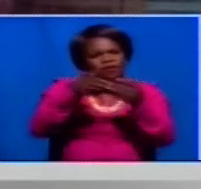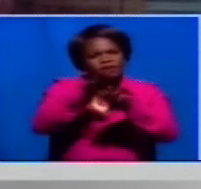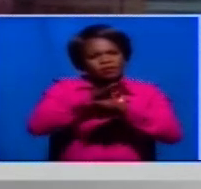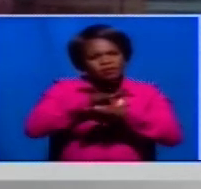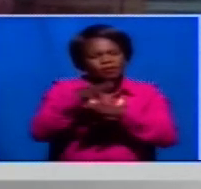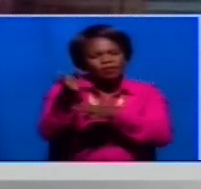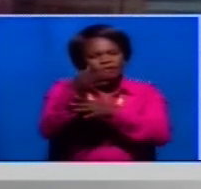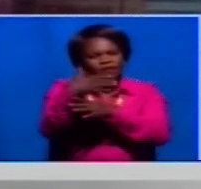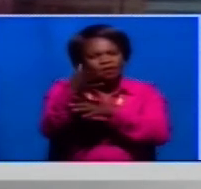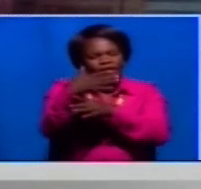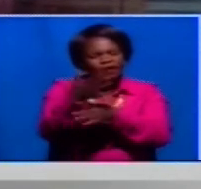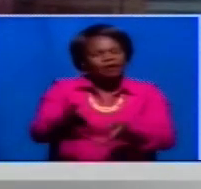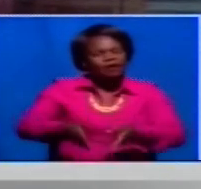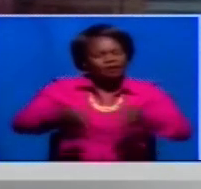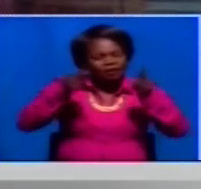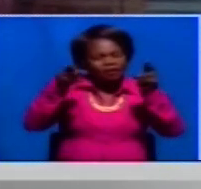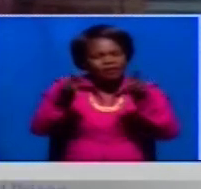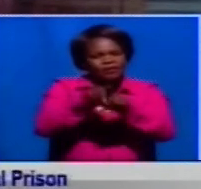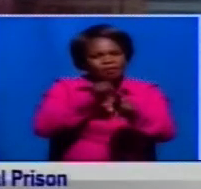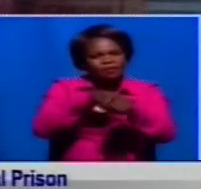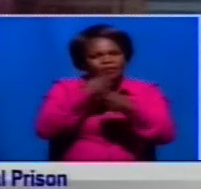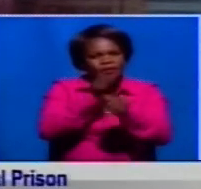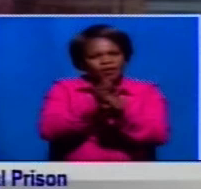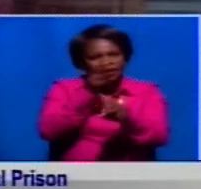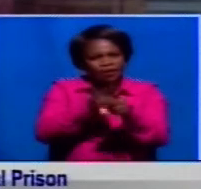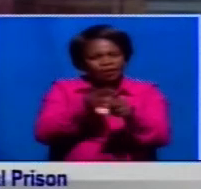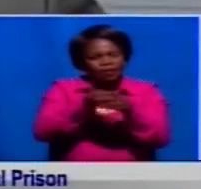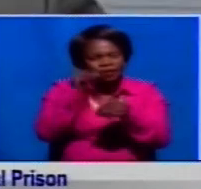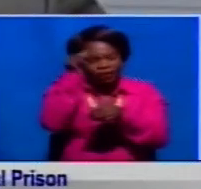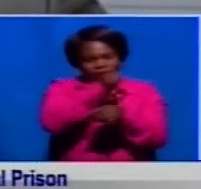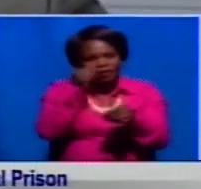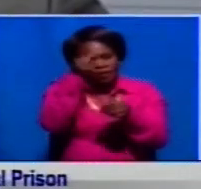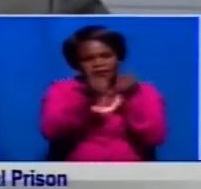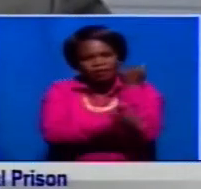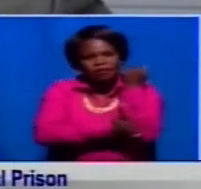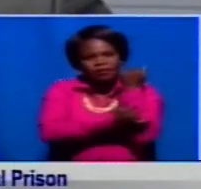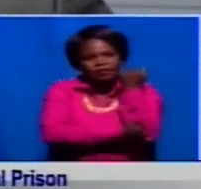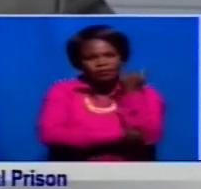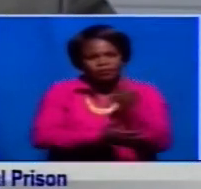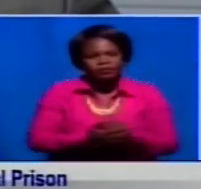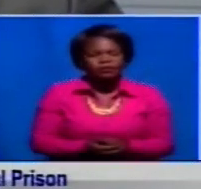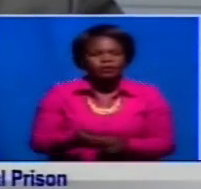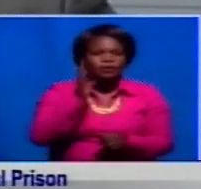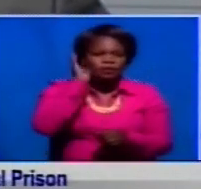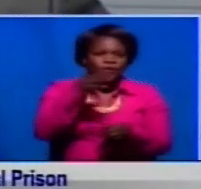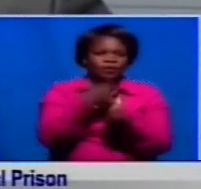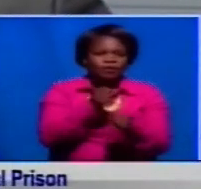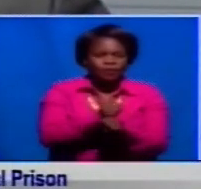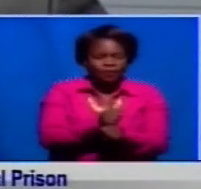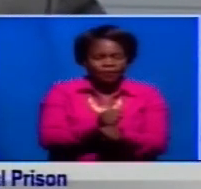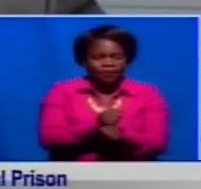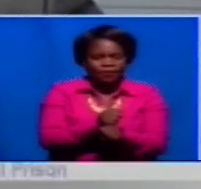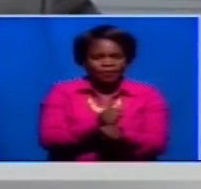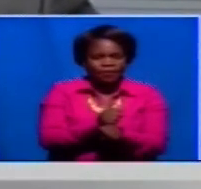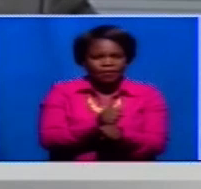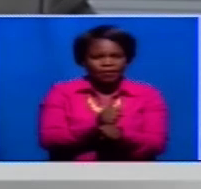high and are making a name on the African continent. One day we are going to produce a champion, or